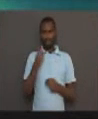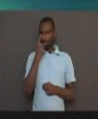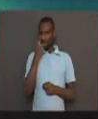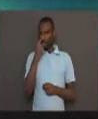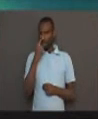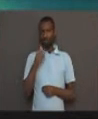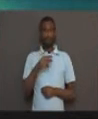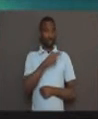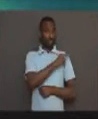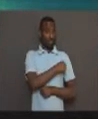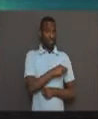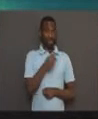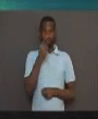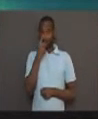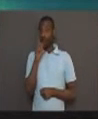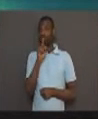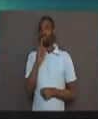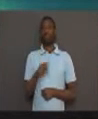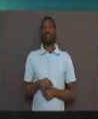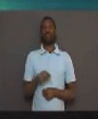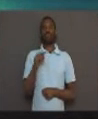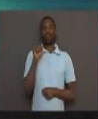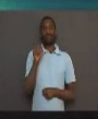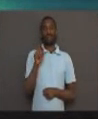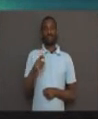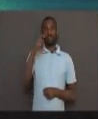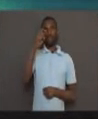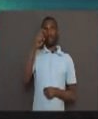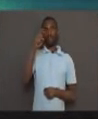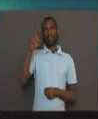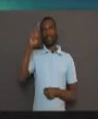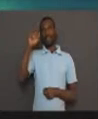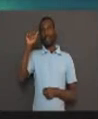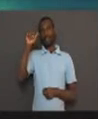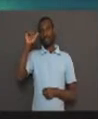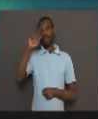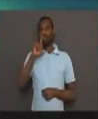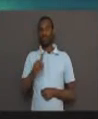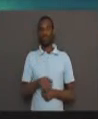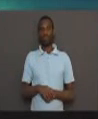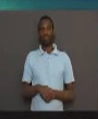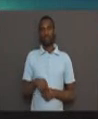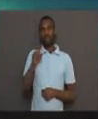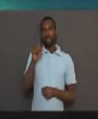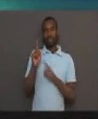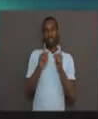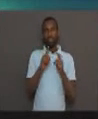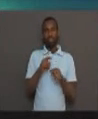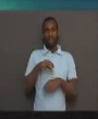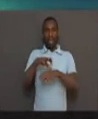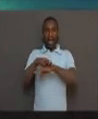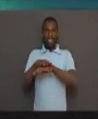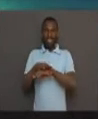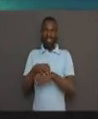use of radiation in medicine is using X-rays to see whether bones